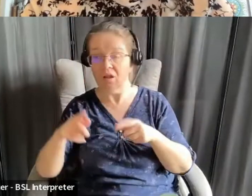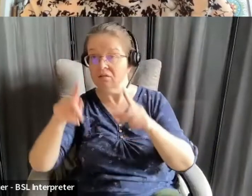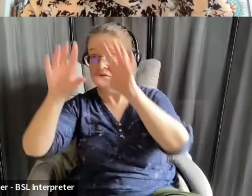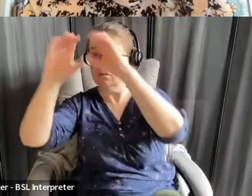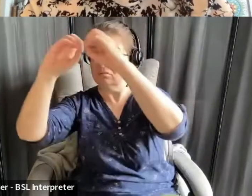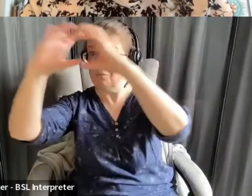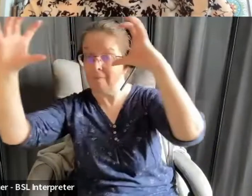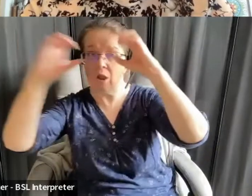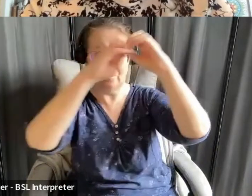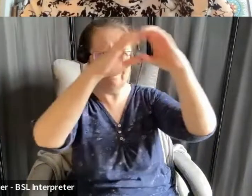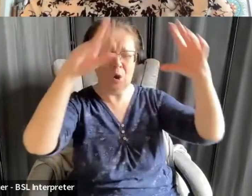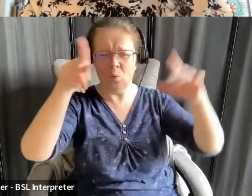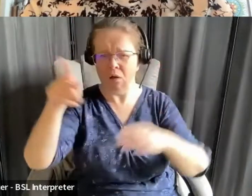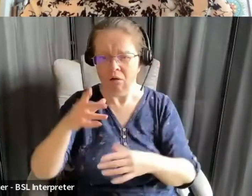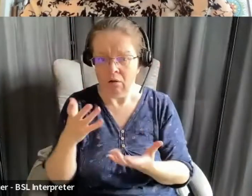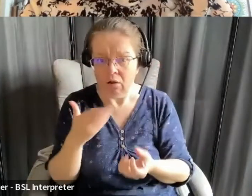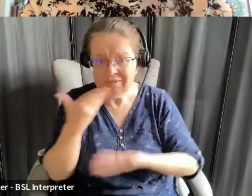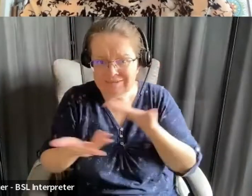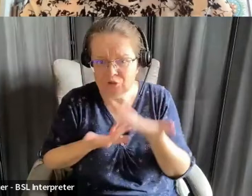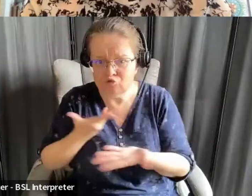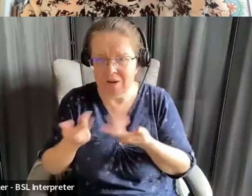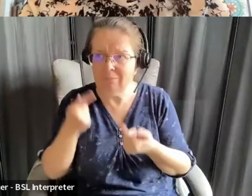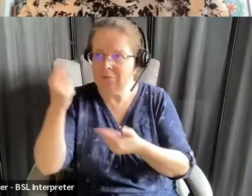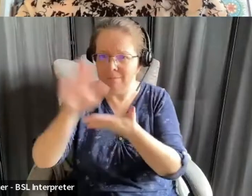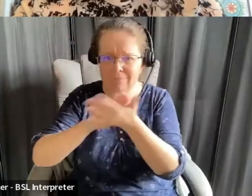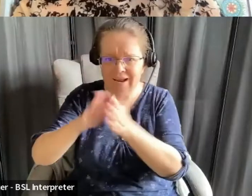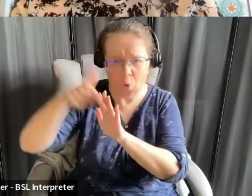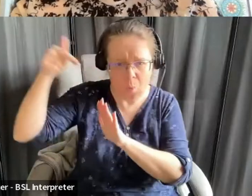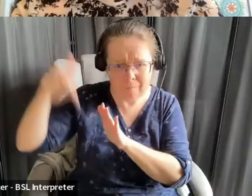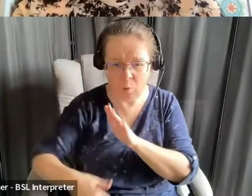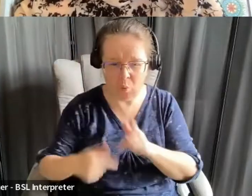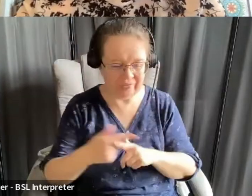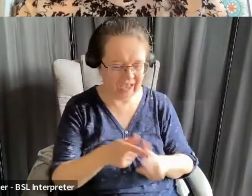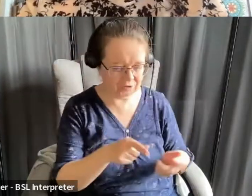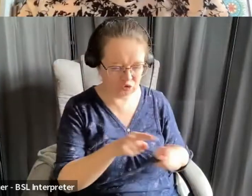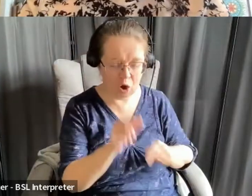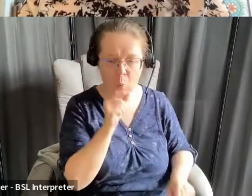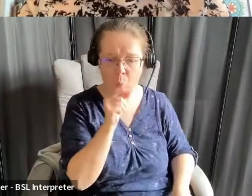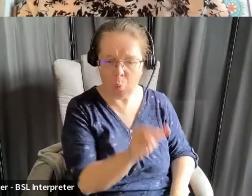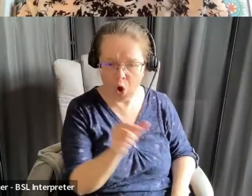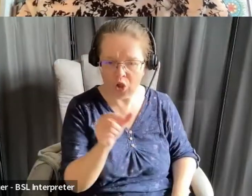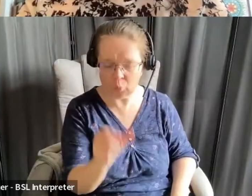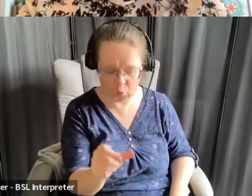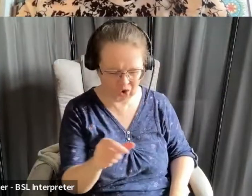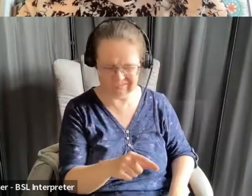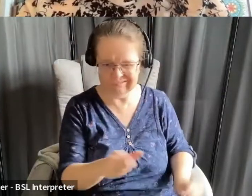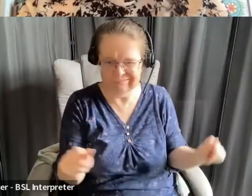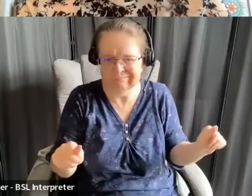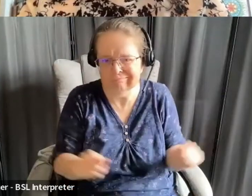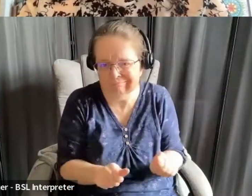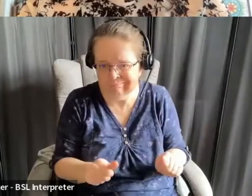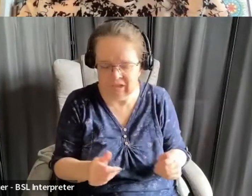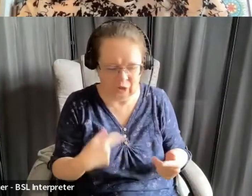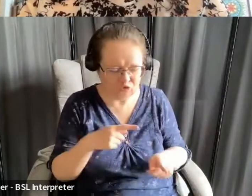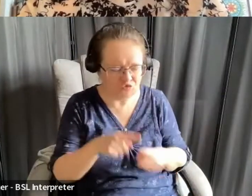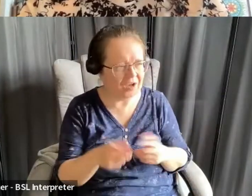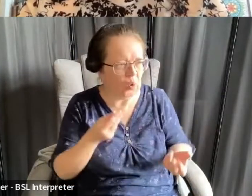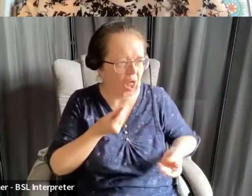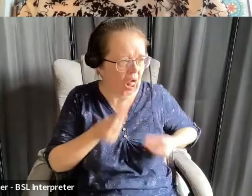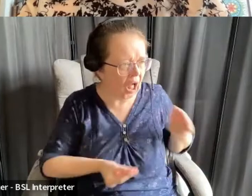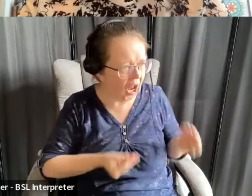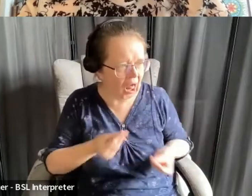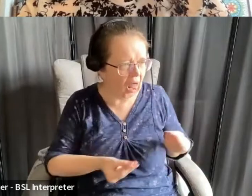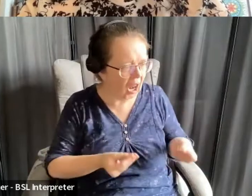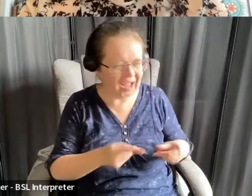more descriptive often, far more meaningful to the people I'm trying to communicate with, than actually trying to write some